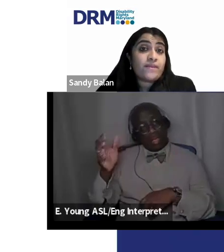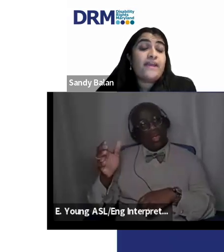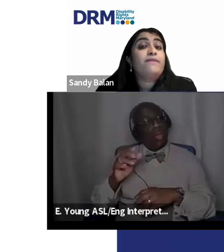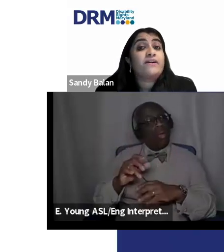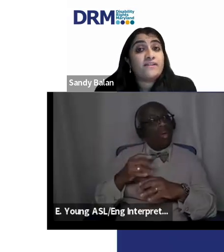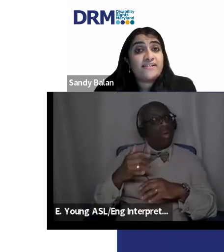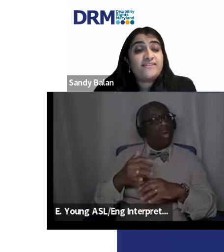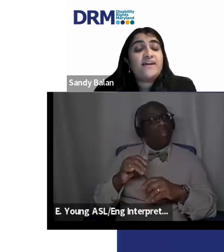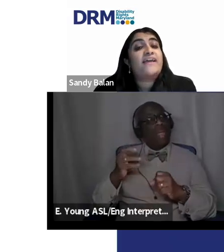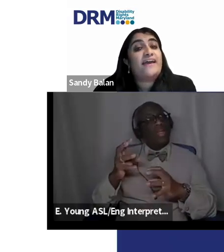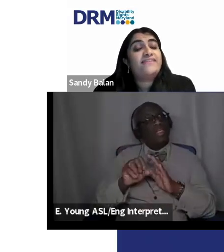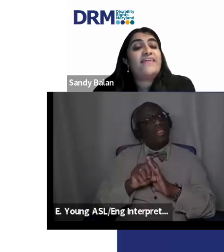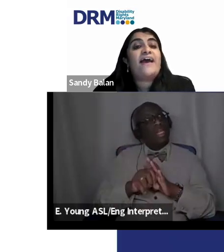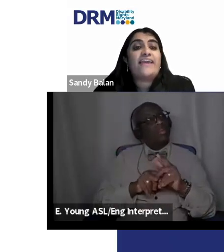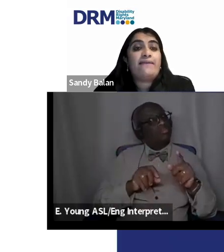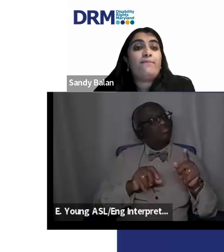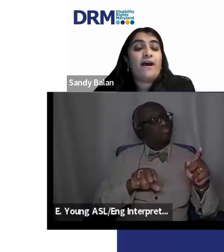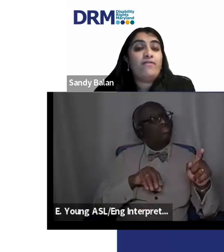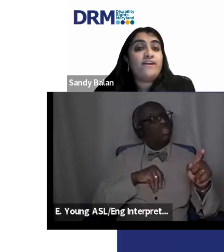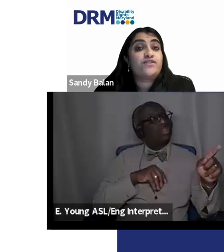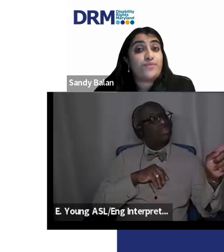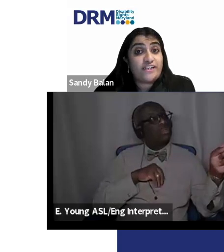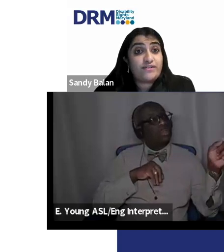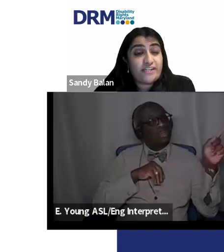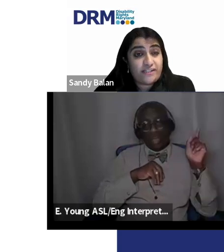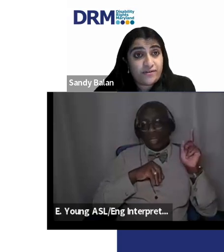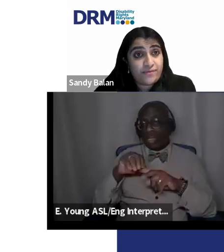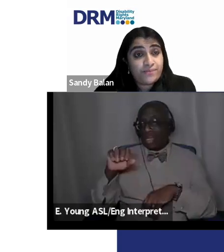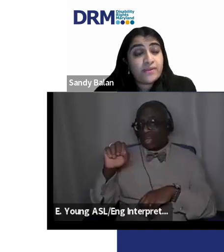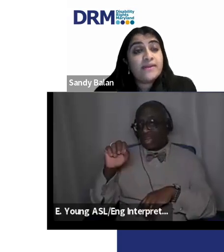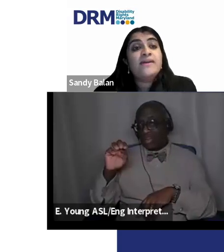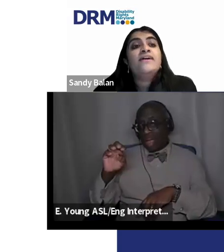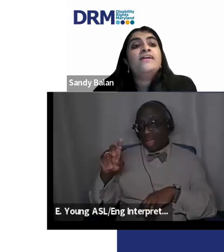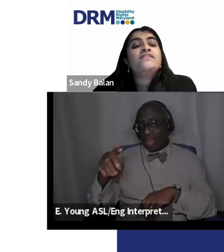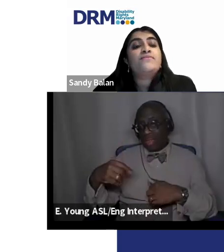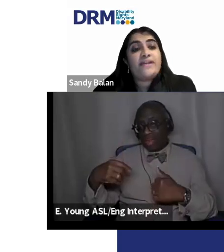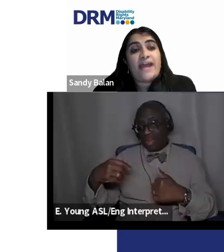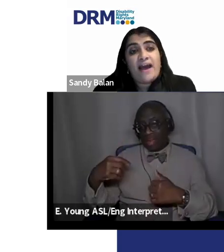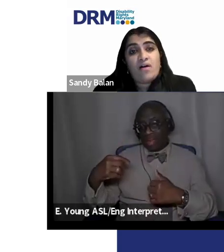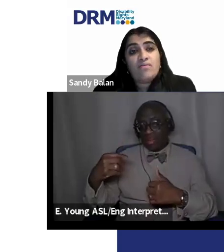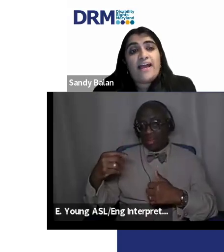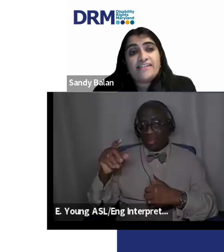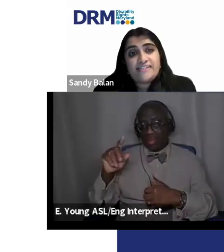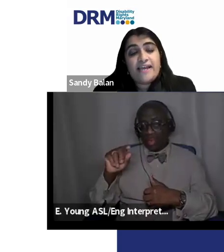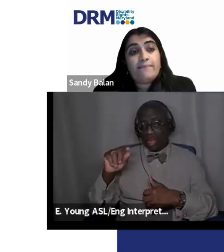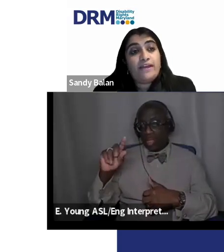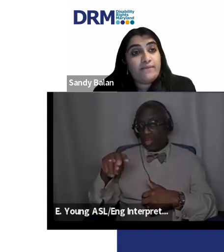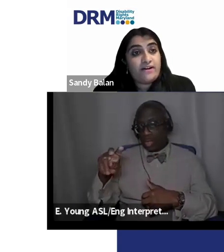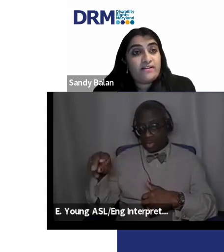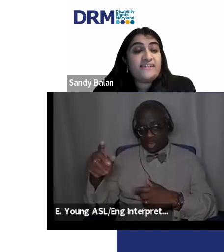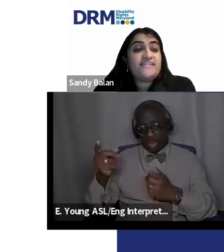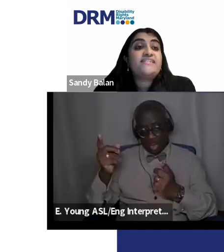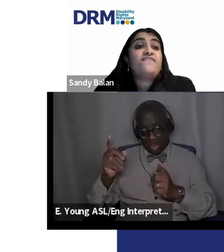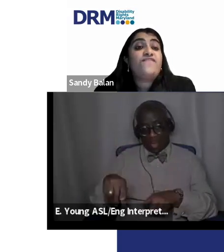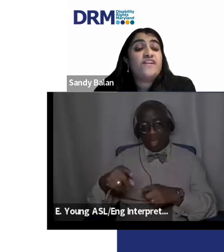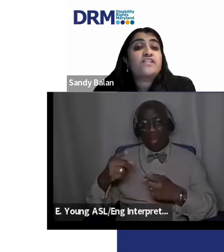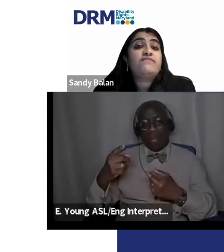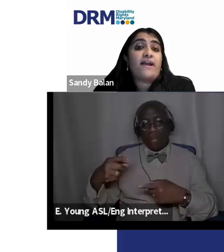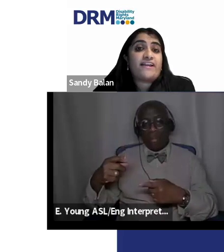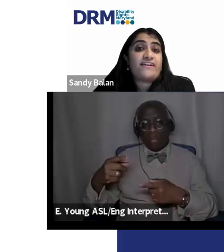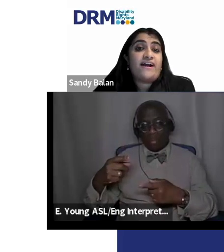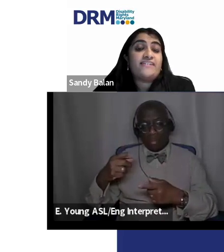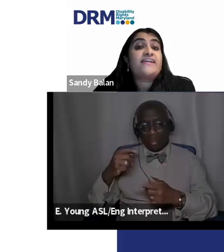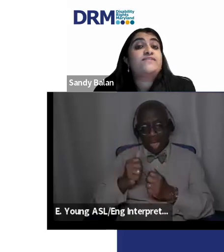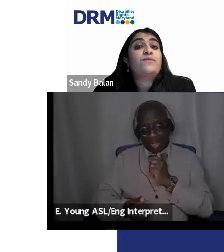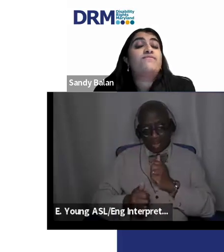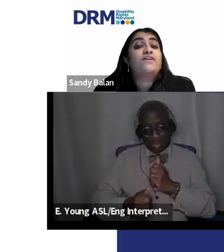law. In Maryland, again, that came about in 2022. So now SDM in Maryland is